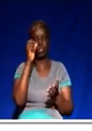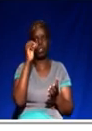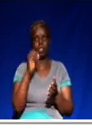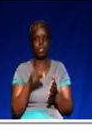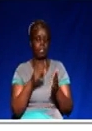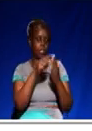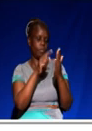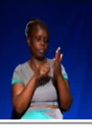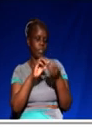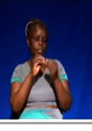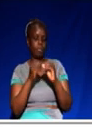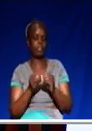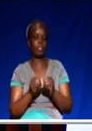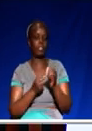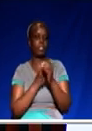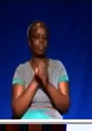index form.